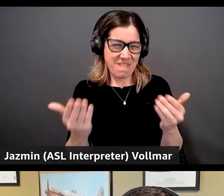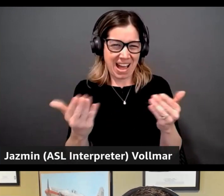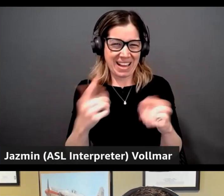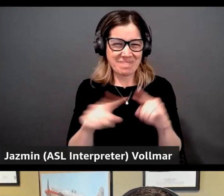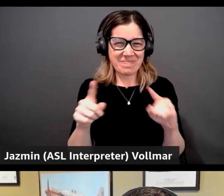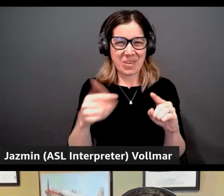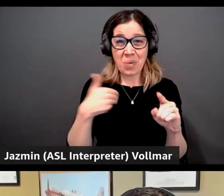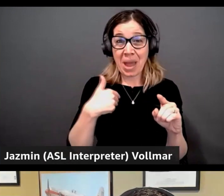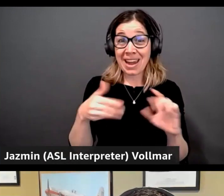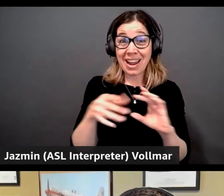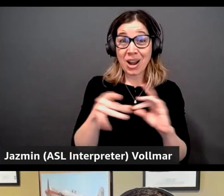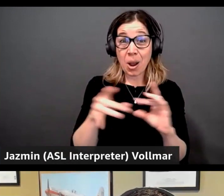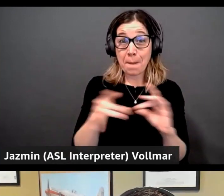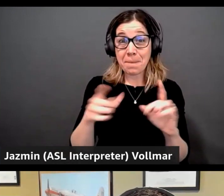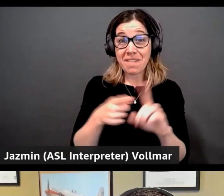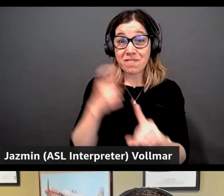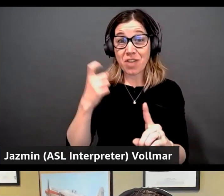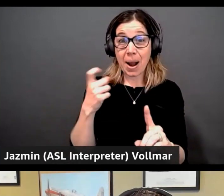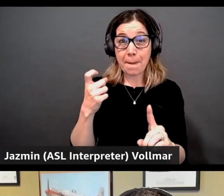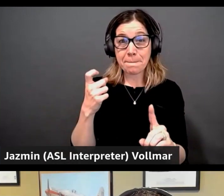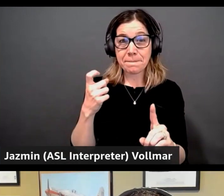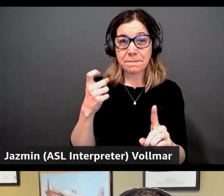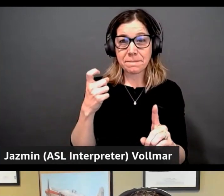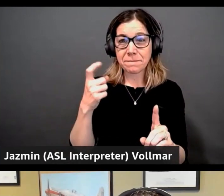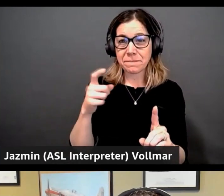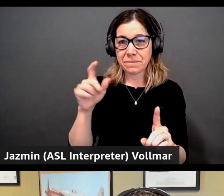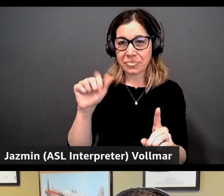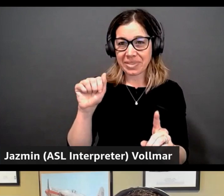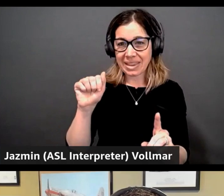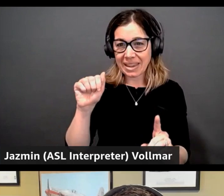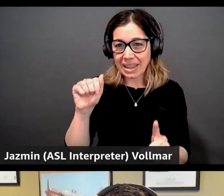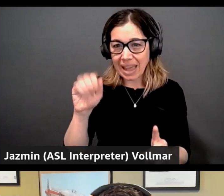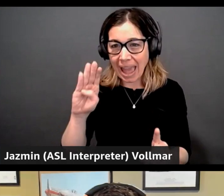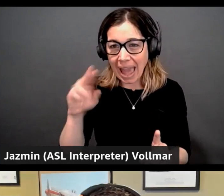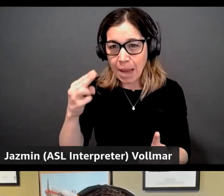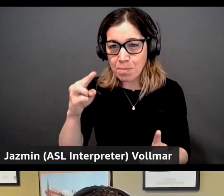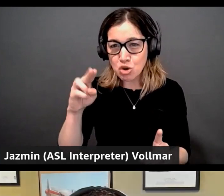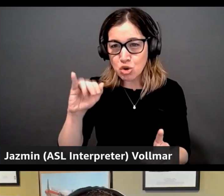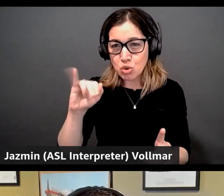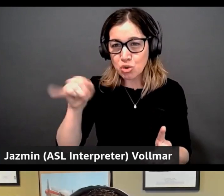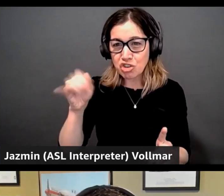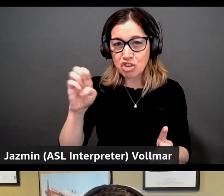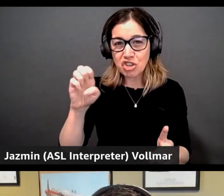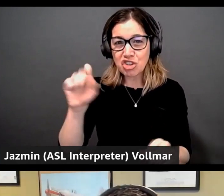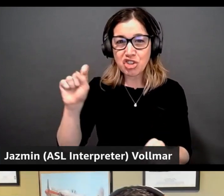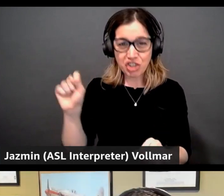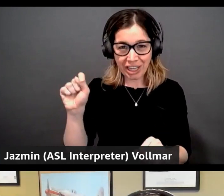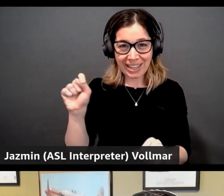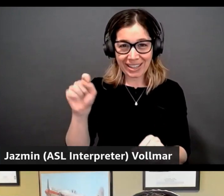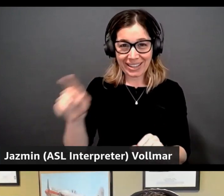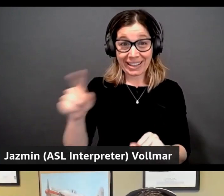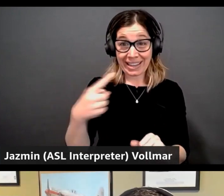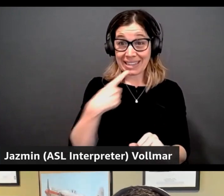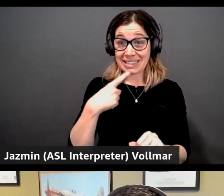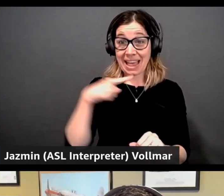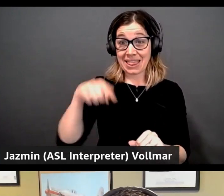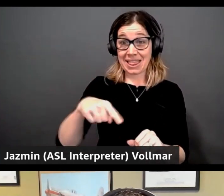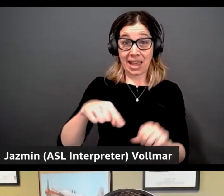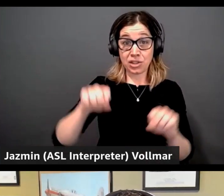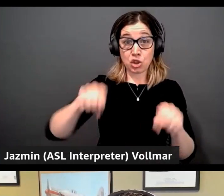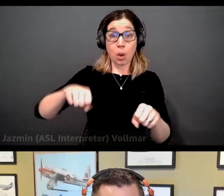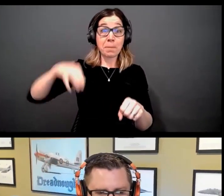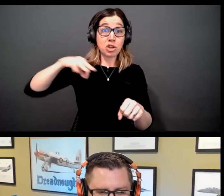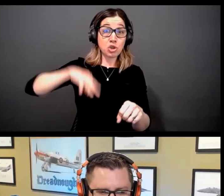had a comment from Abhijit, and he pointed out that this could be useful for